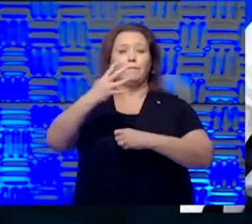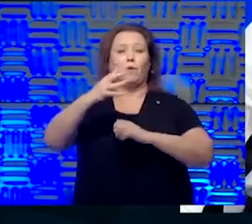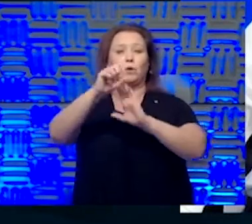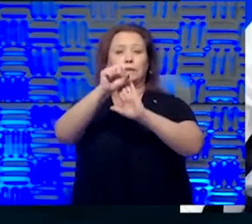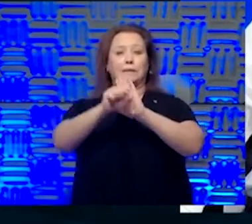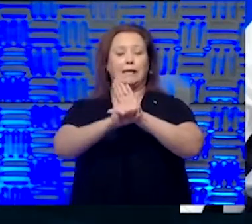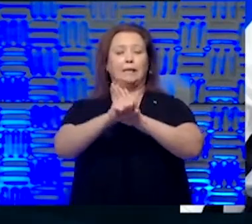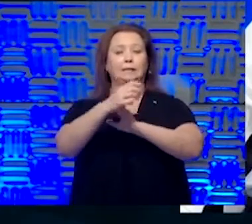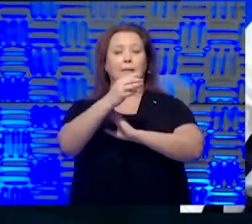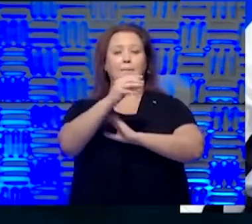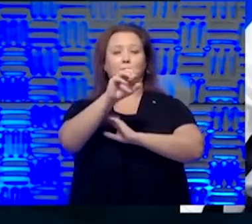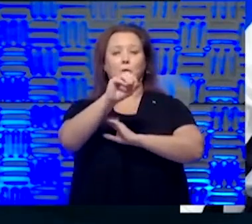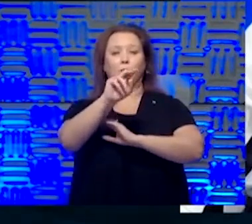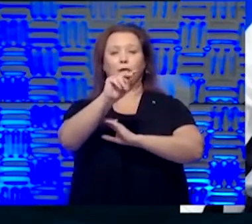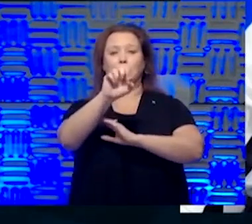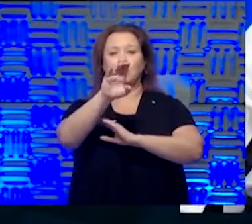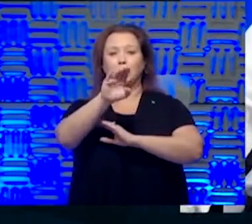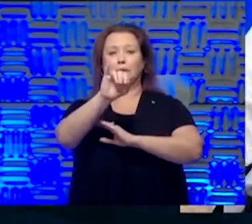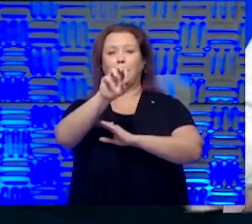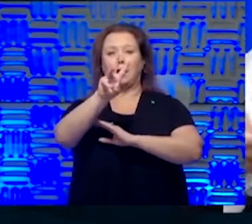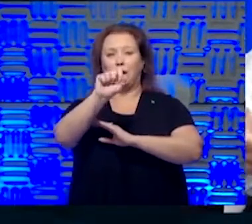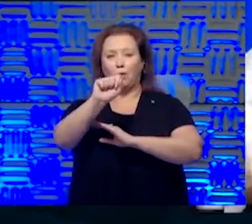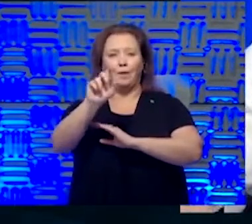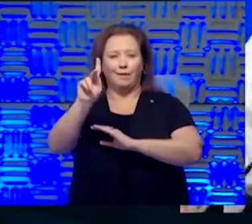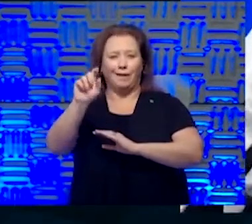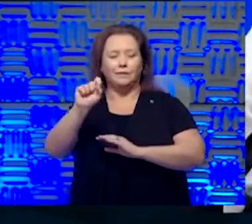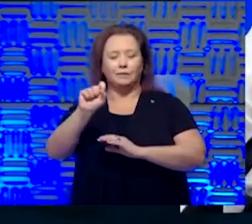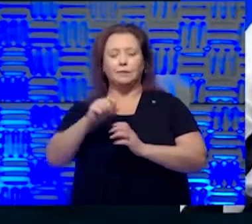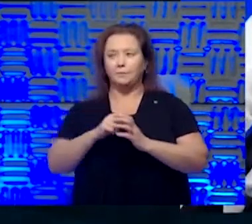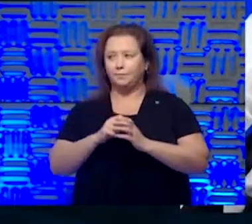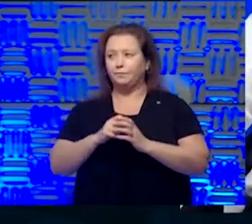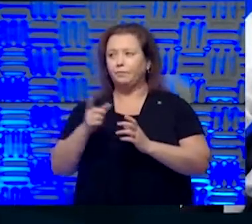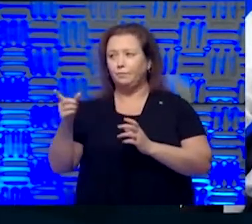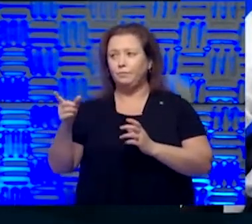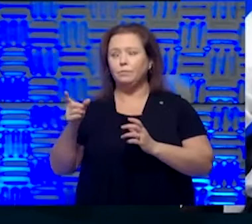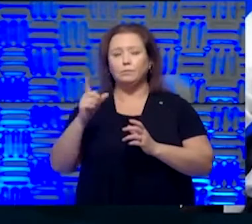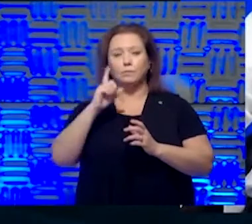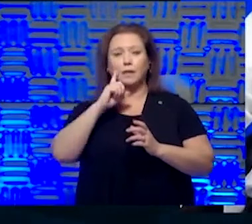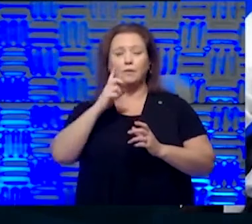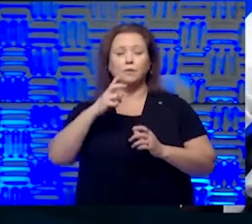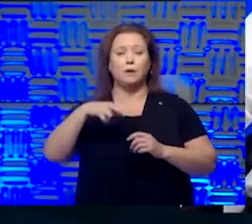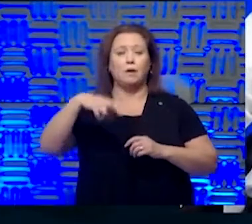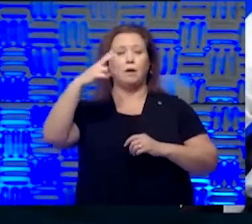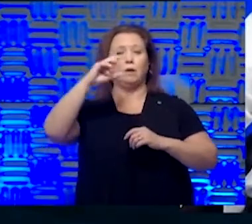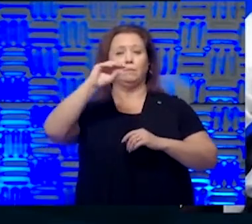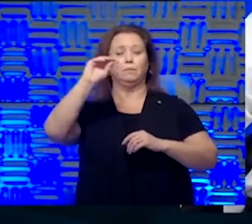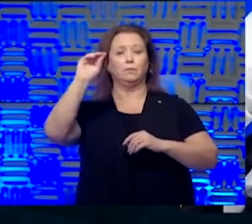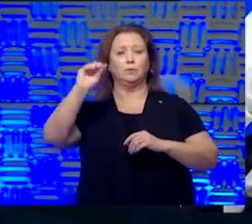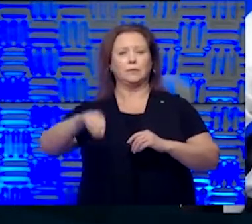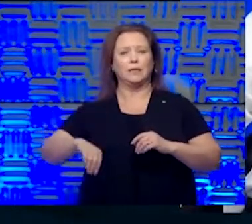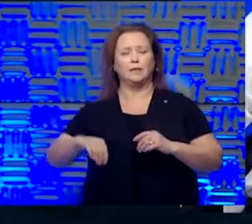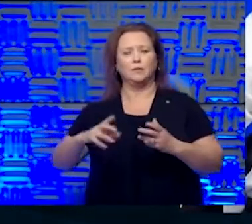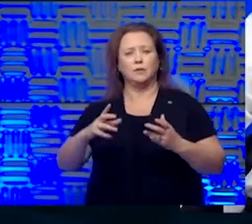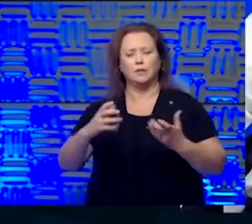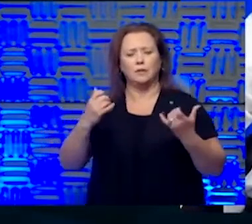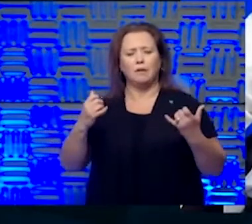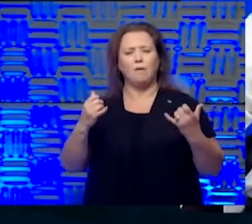Missouri, Nebraska, Iowa, etc. Large Caucasian percentage in Wyandotte too. What does that run